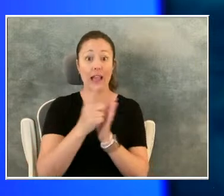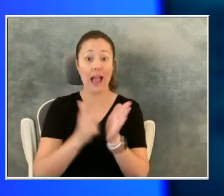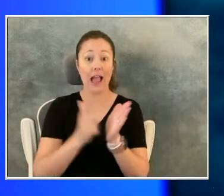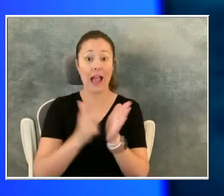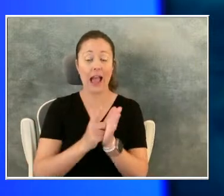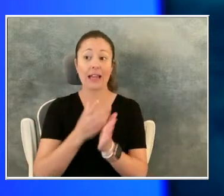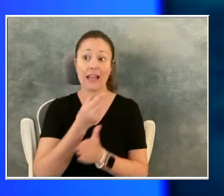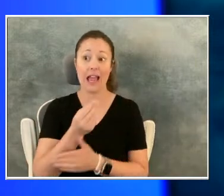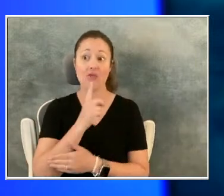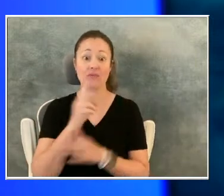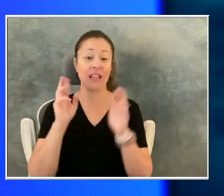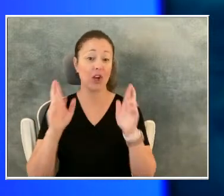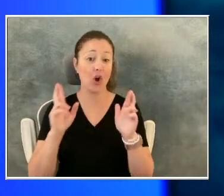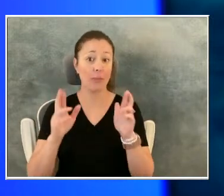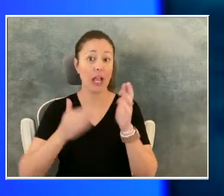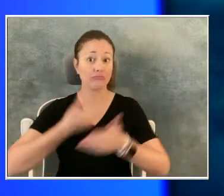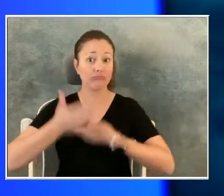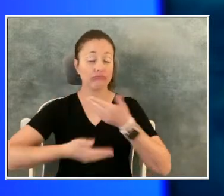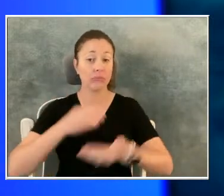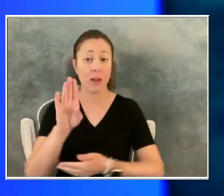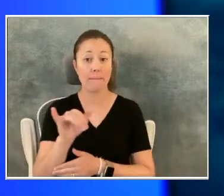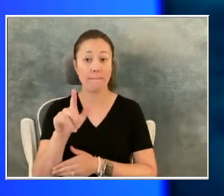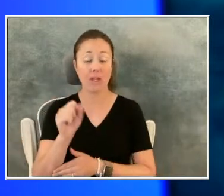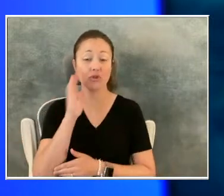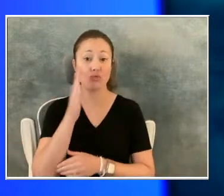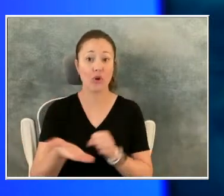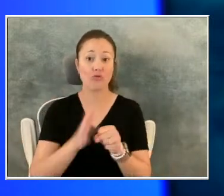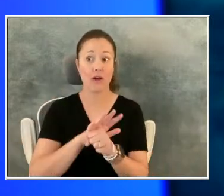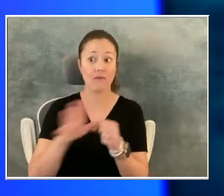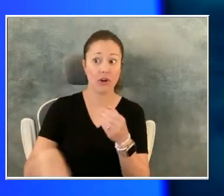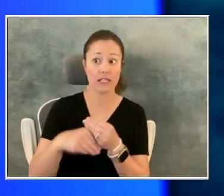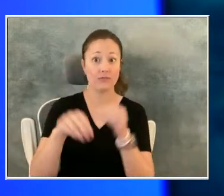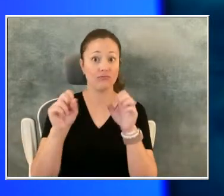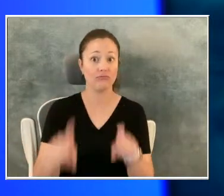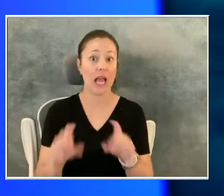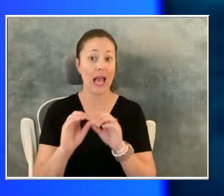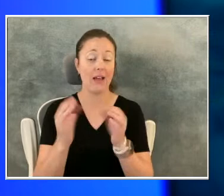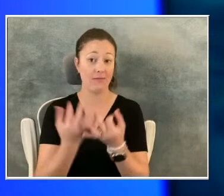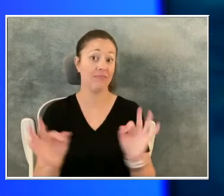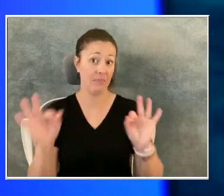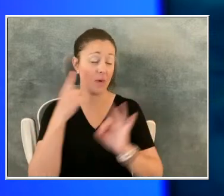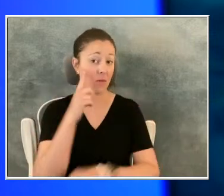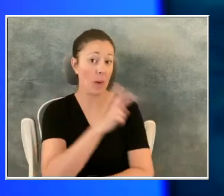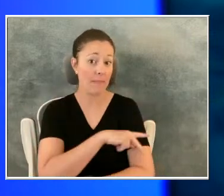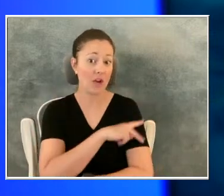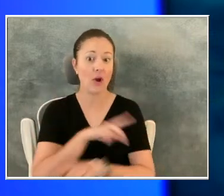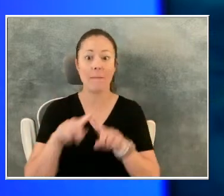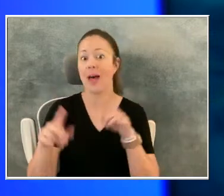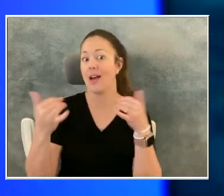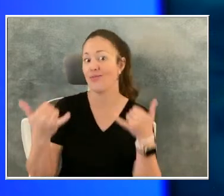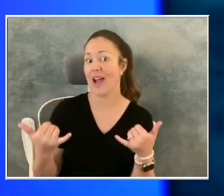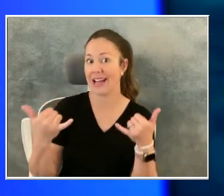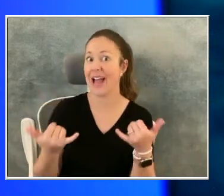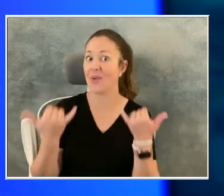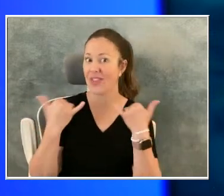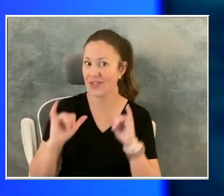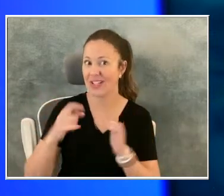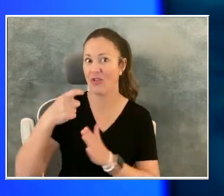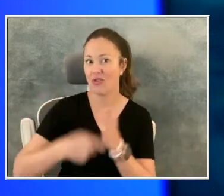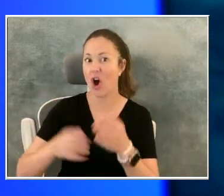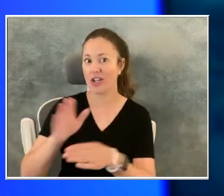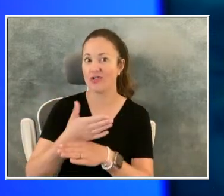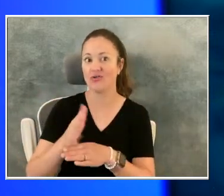forward bills that will cover these additional exams at no cost for patients. But right now, there's still cost sharing associated with